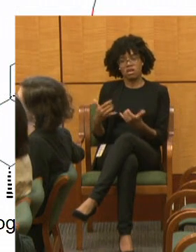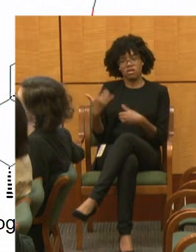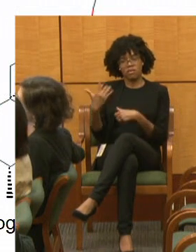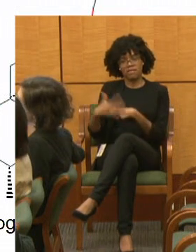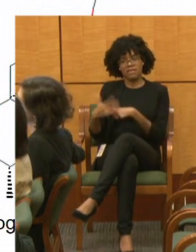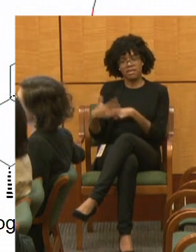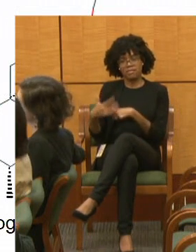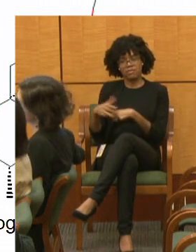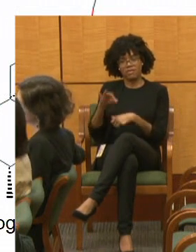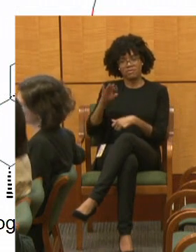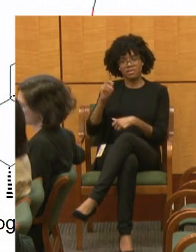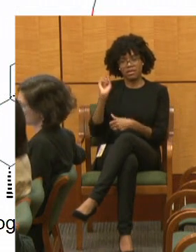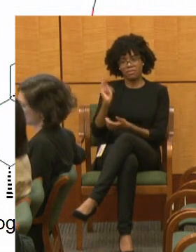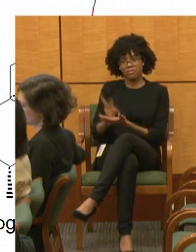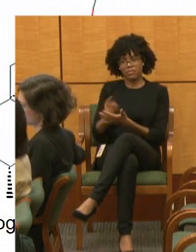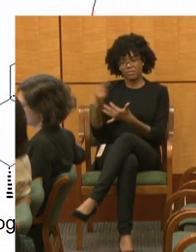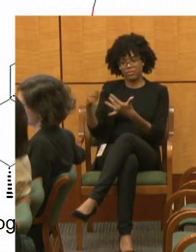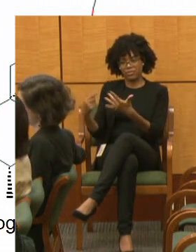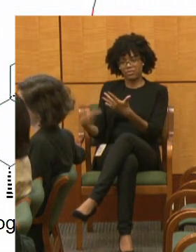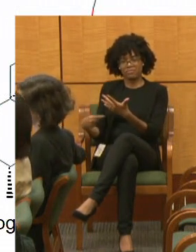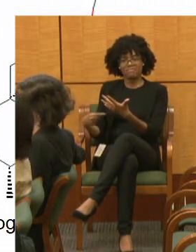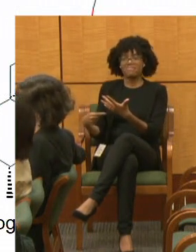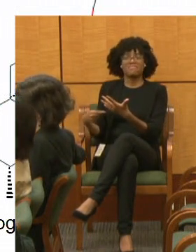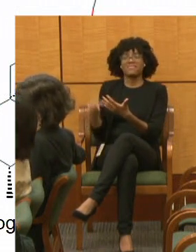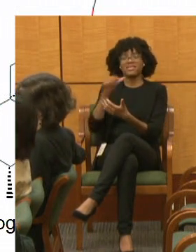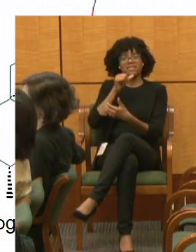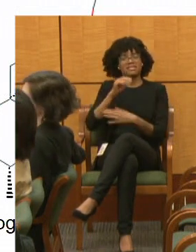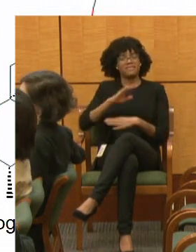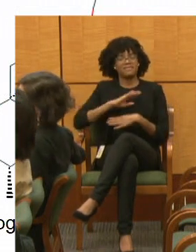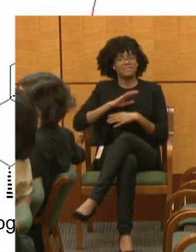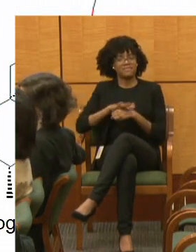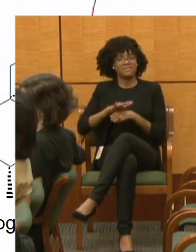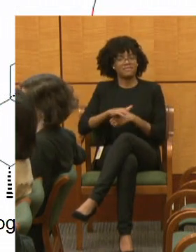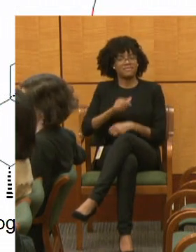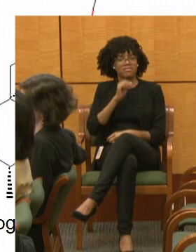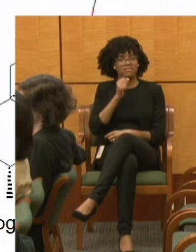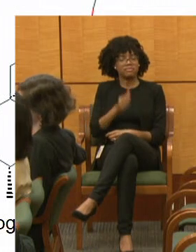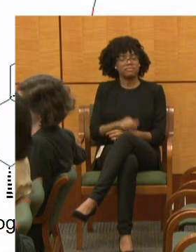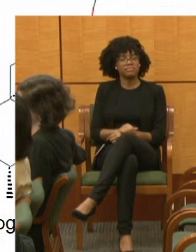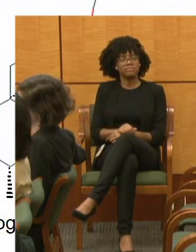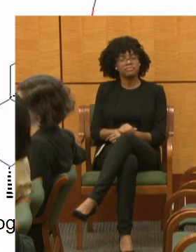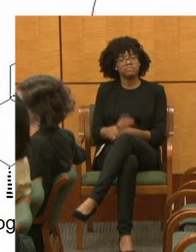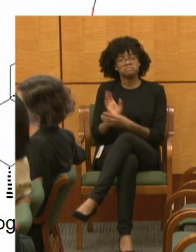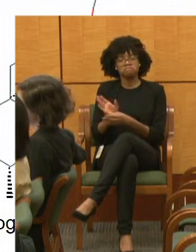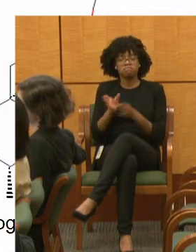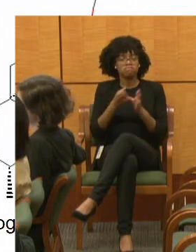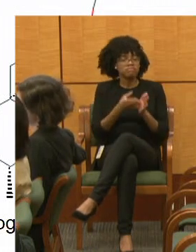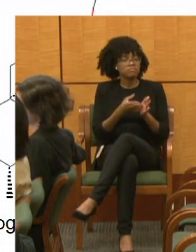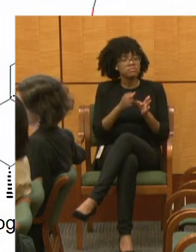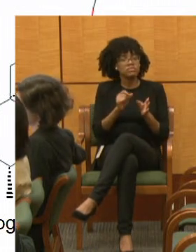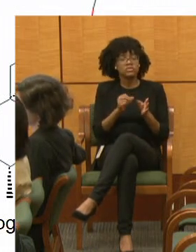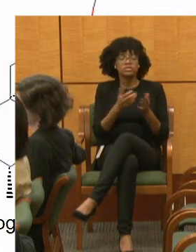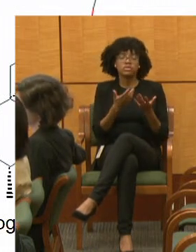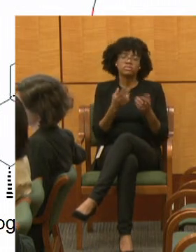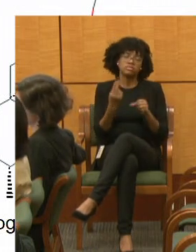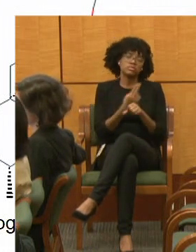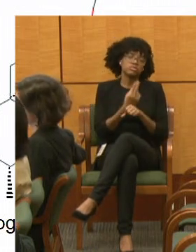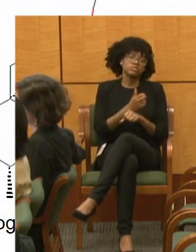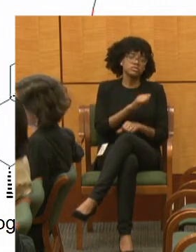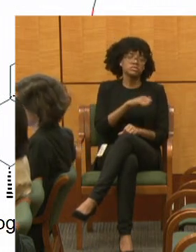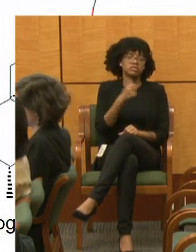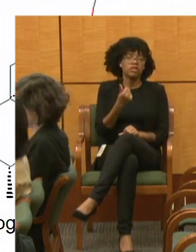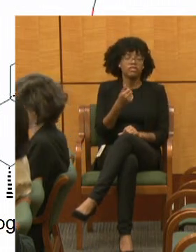FDA-approved formats. The knowledge of utilizing synthetics or conjugated estrogens as opposed